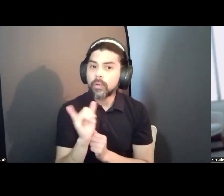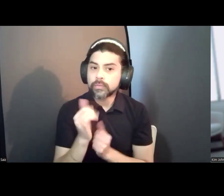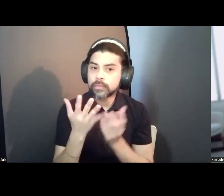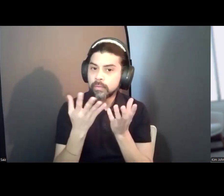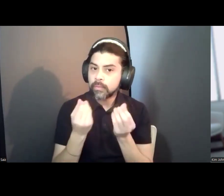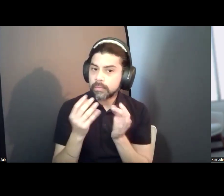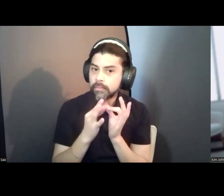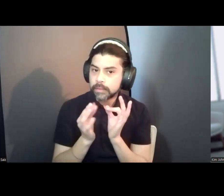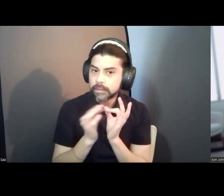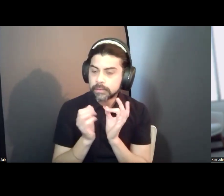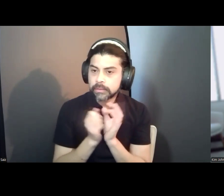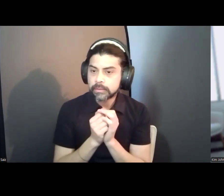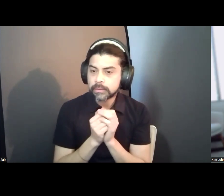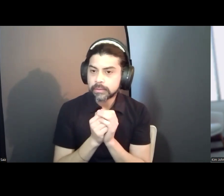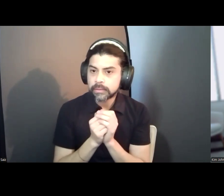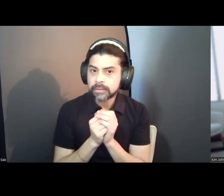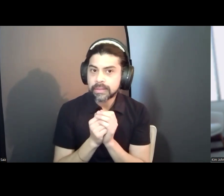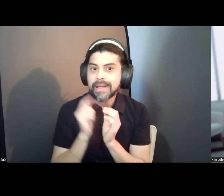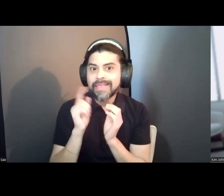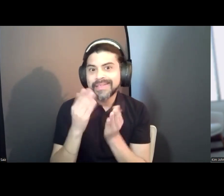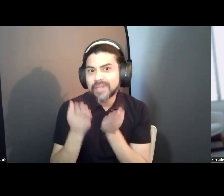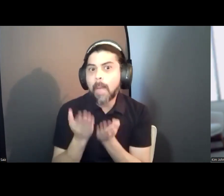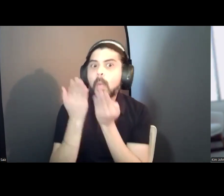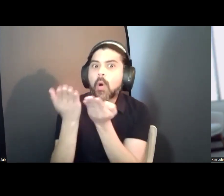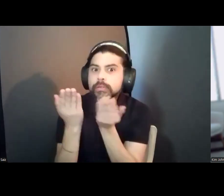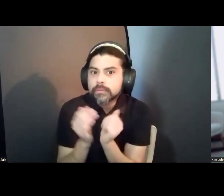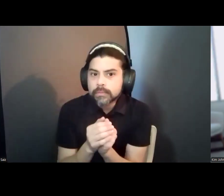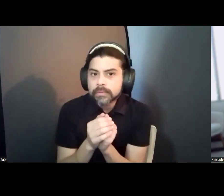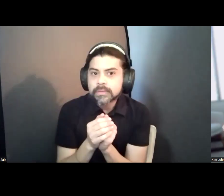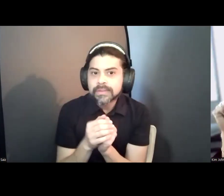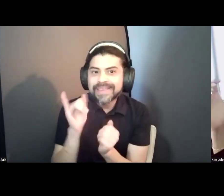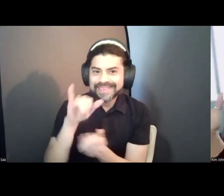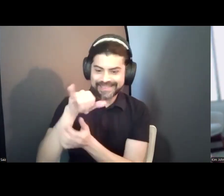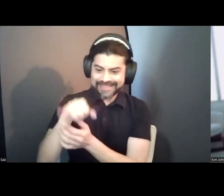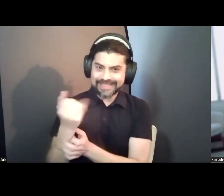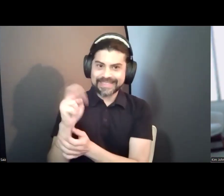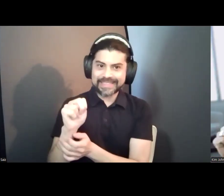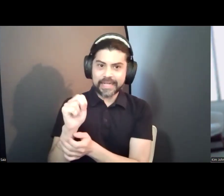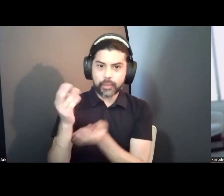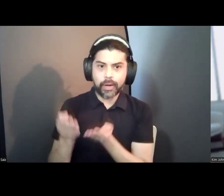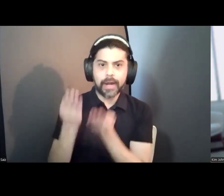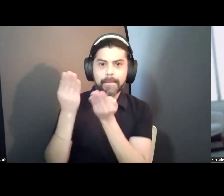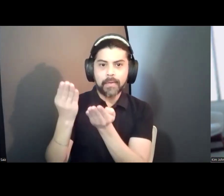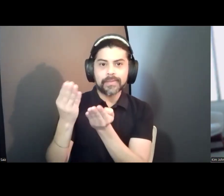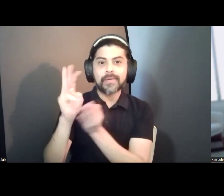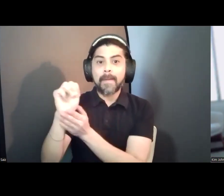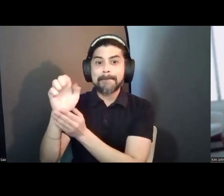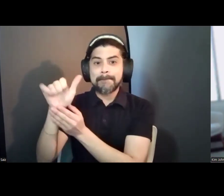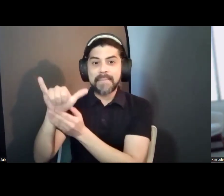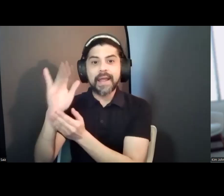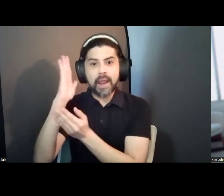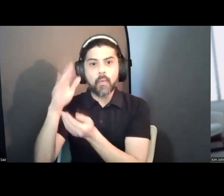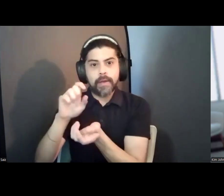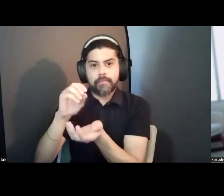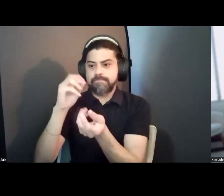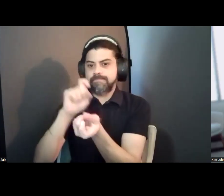that it's a proposal. As we all know, this is the January proposal. We have the May revision, which again,